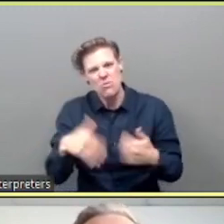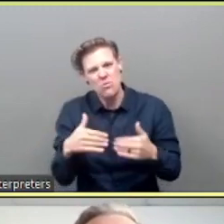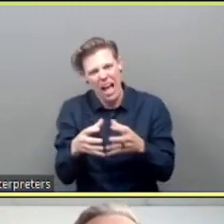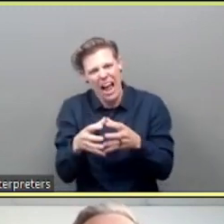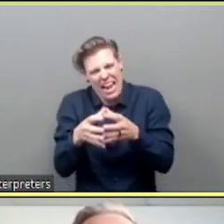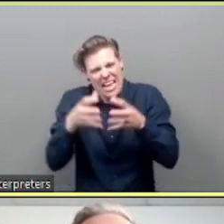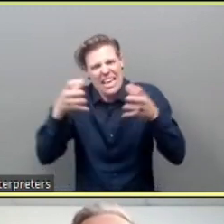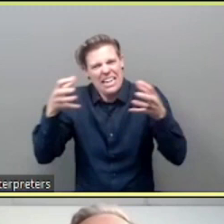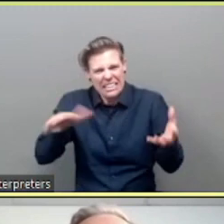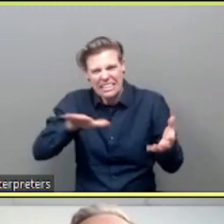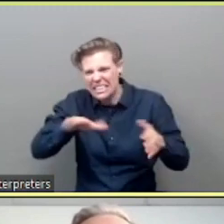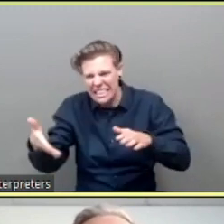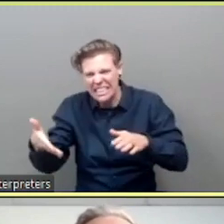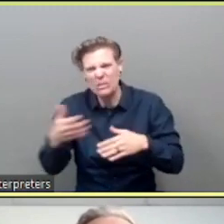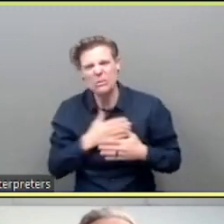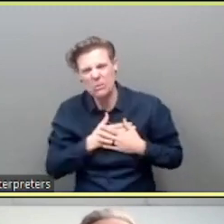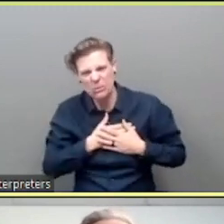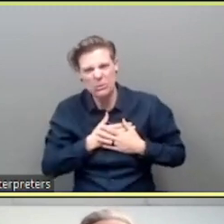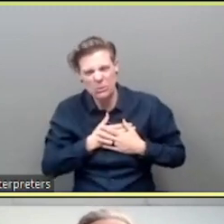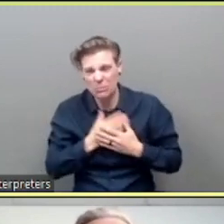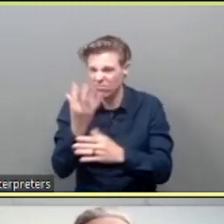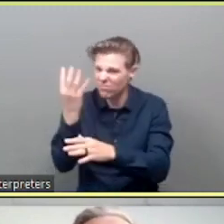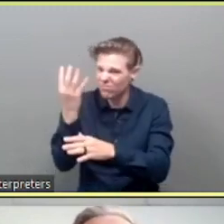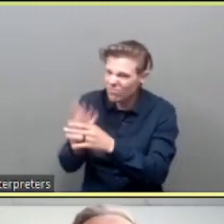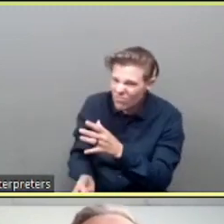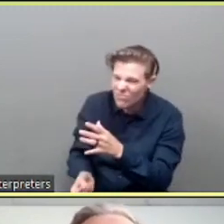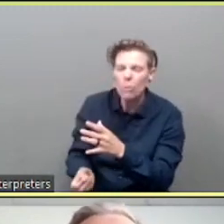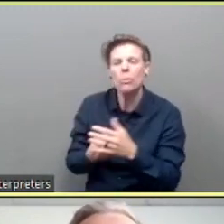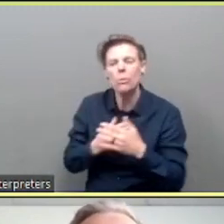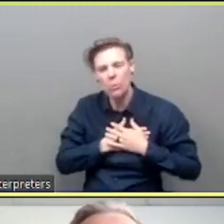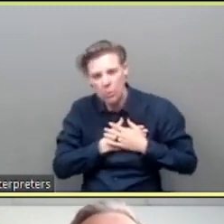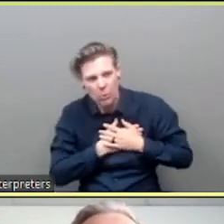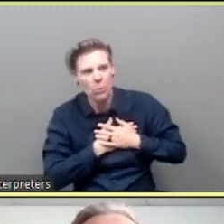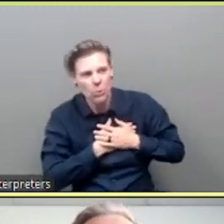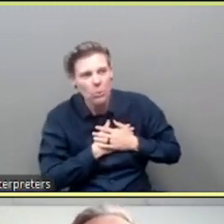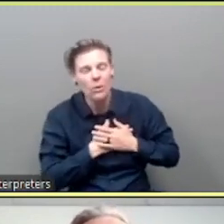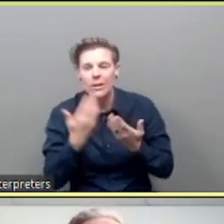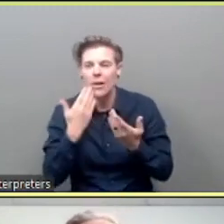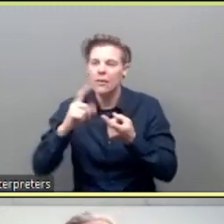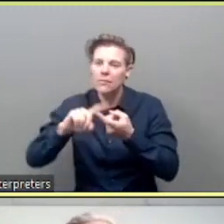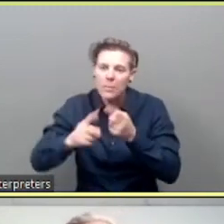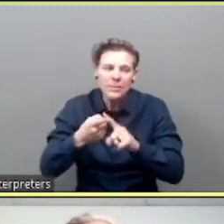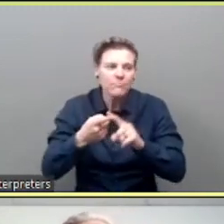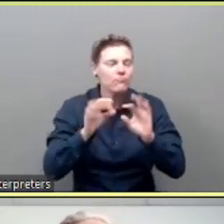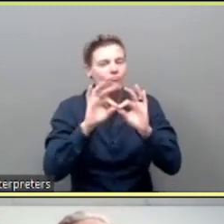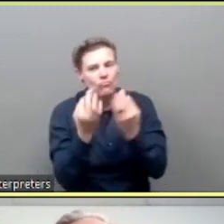there's 10 or 20 family members or friends who grieve that loss.